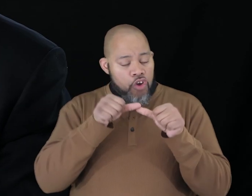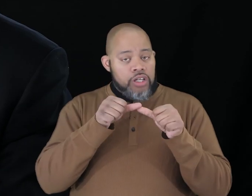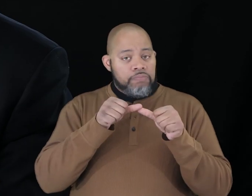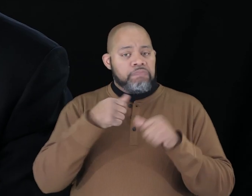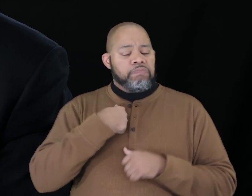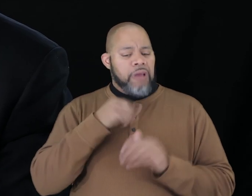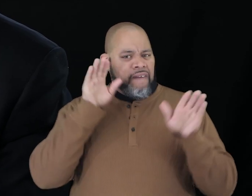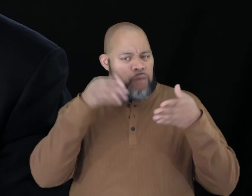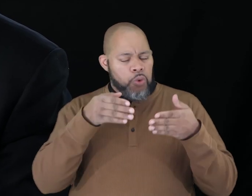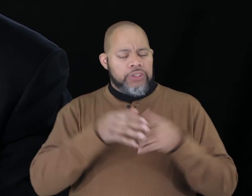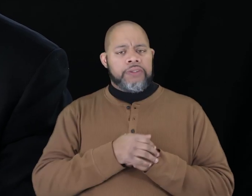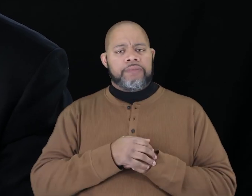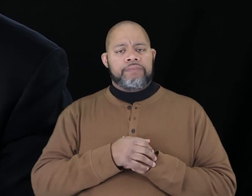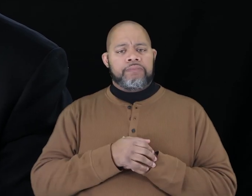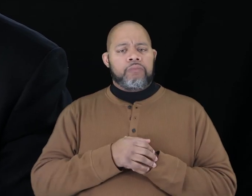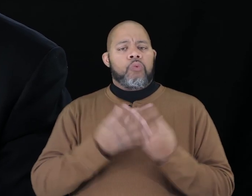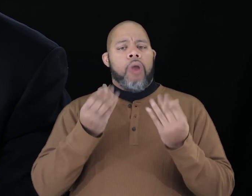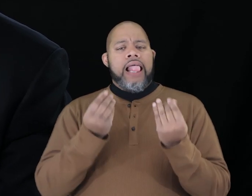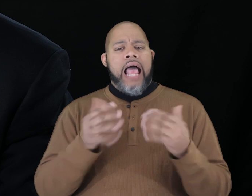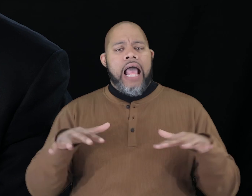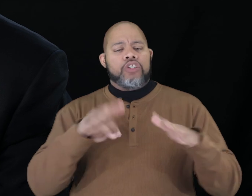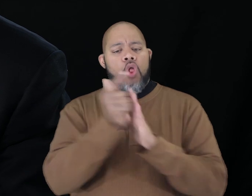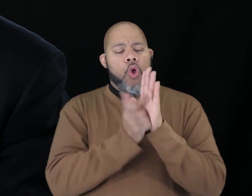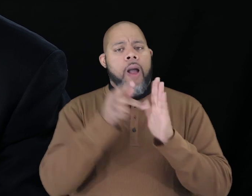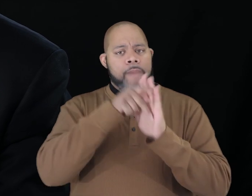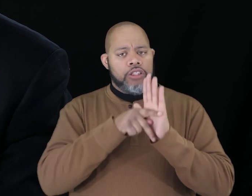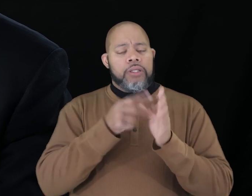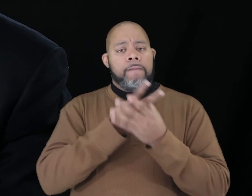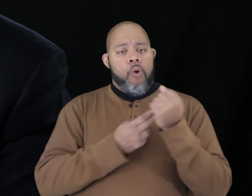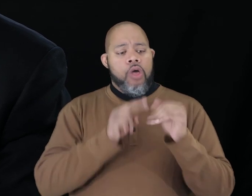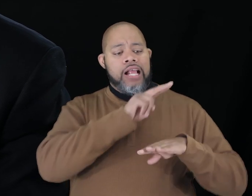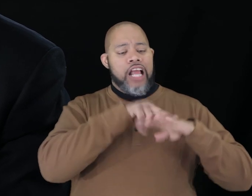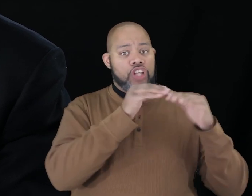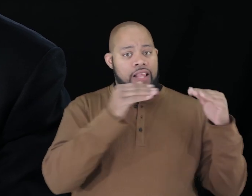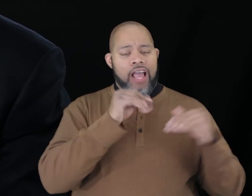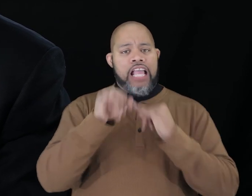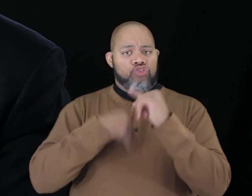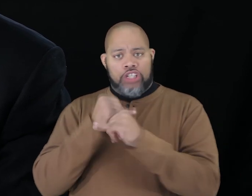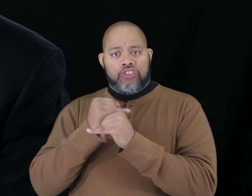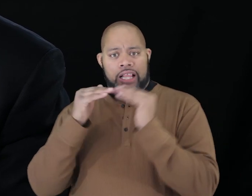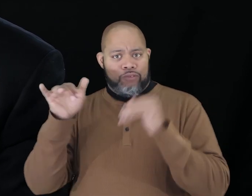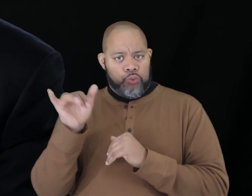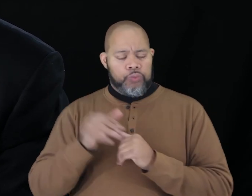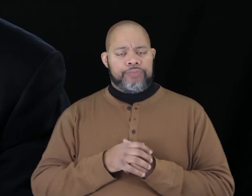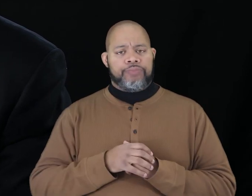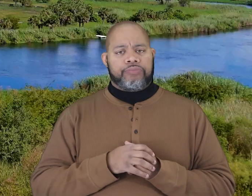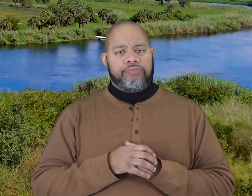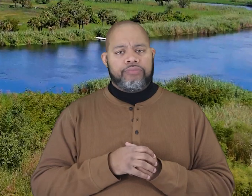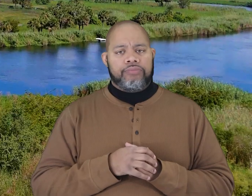particular area that I focus on is wetland law and policy, both at the national and international